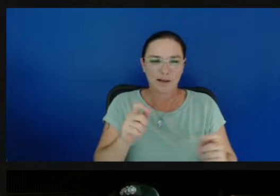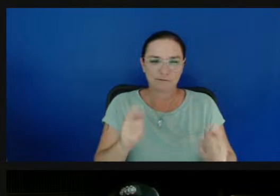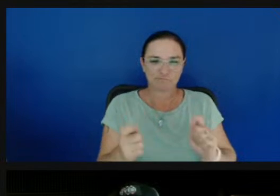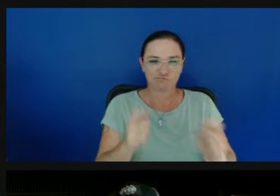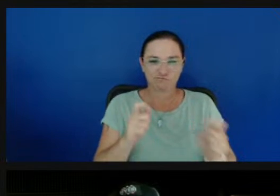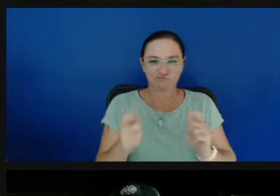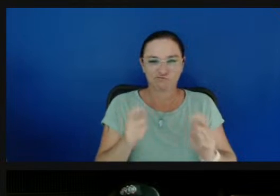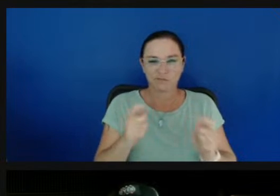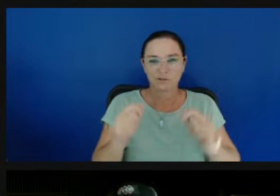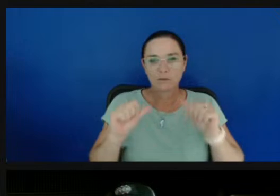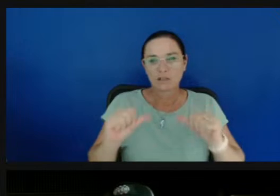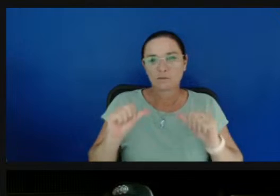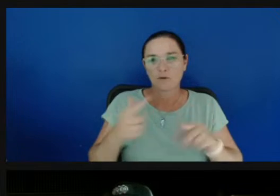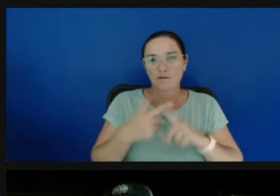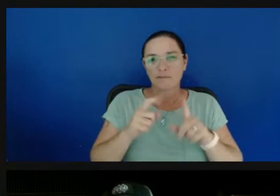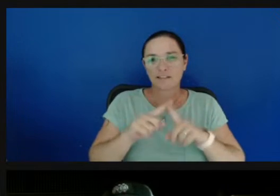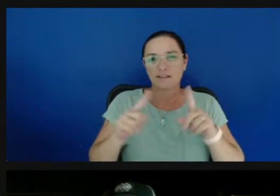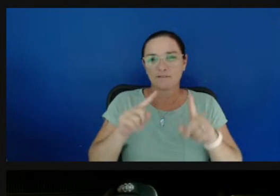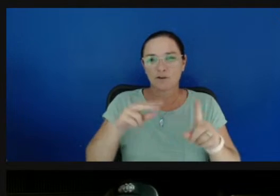there from these different angles.